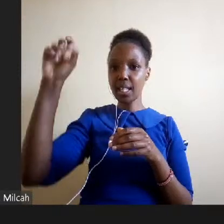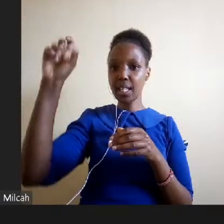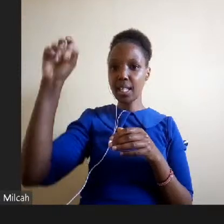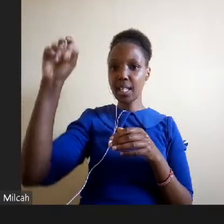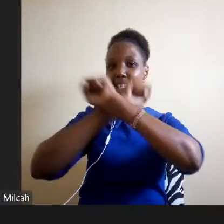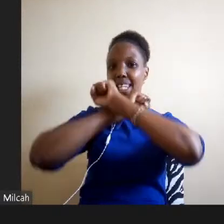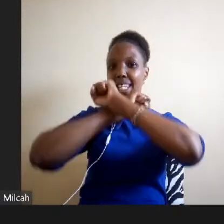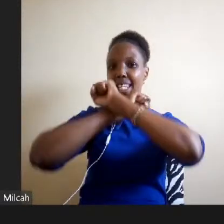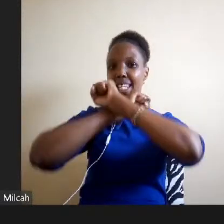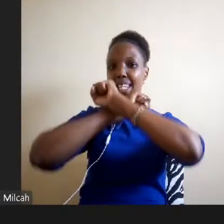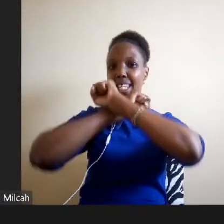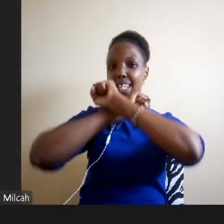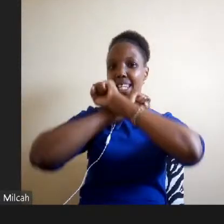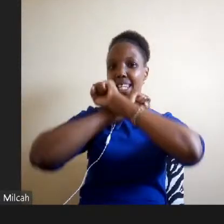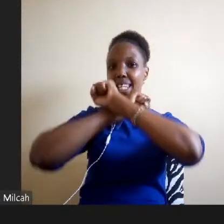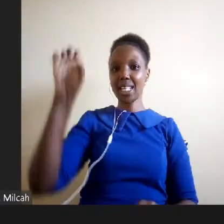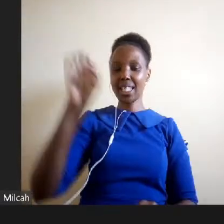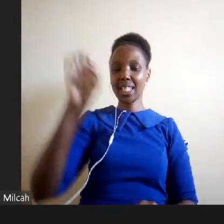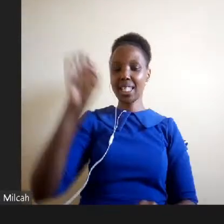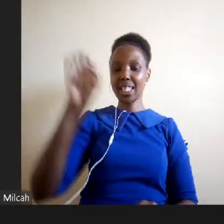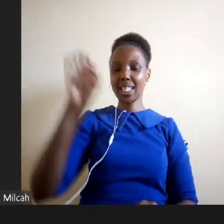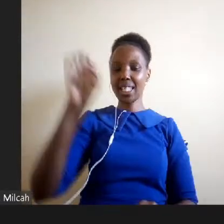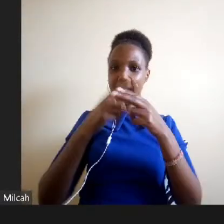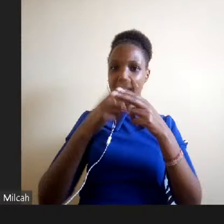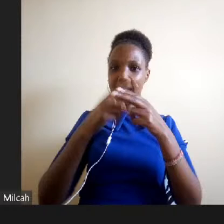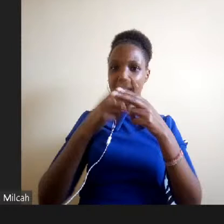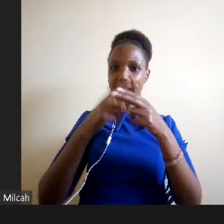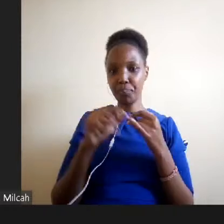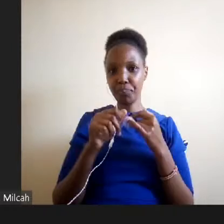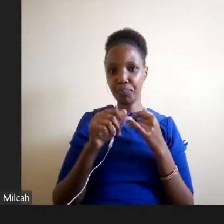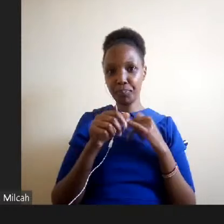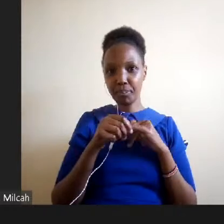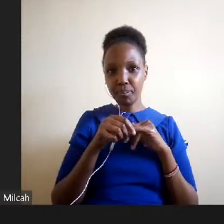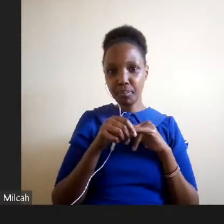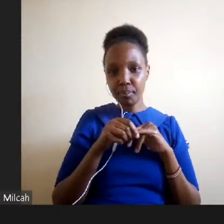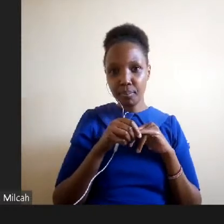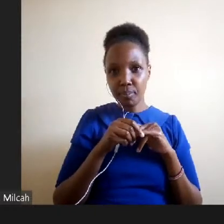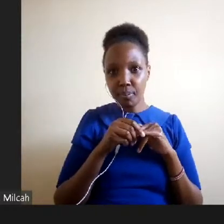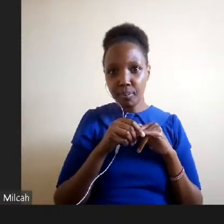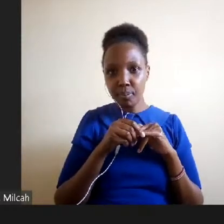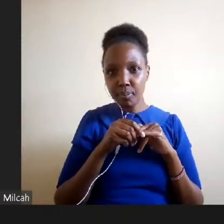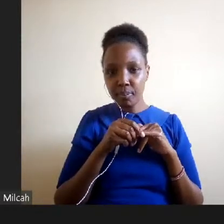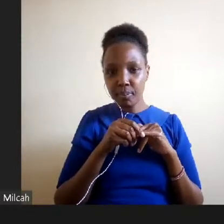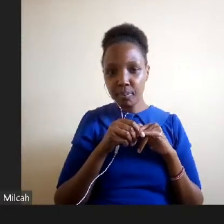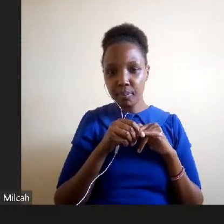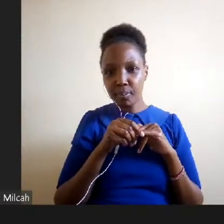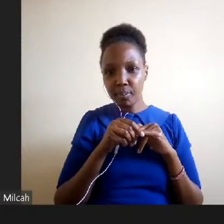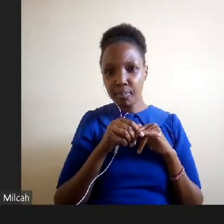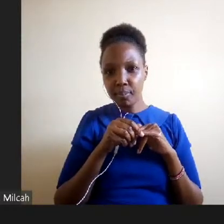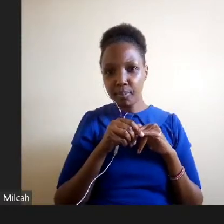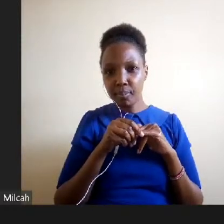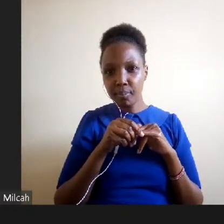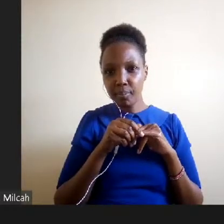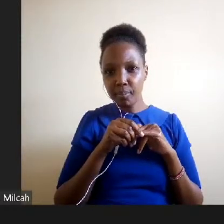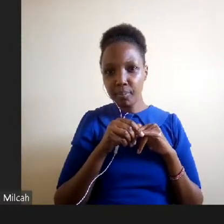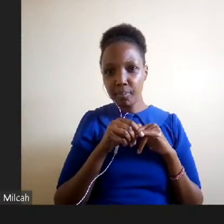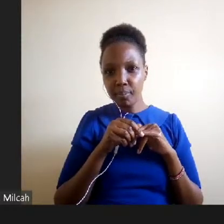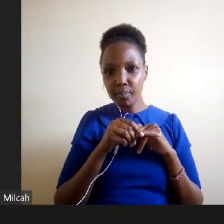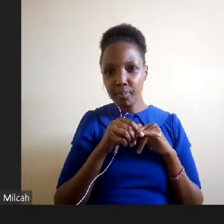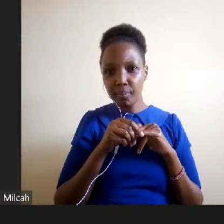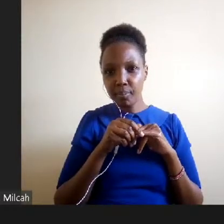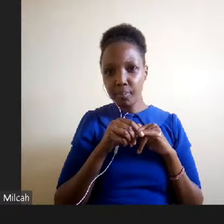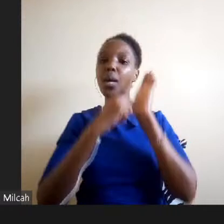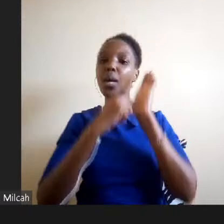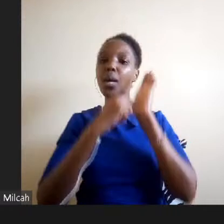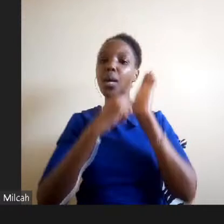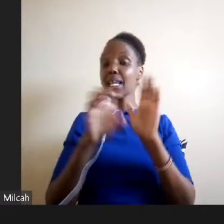will see your name. You will see if your account is public or private, and you're able now to see if it is listed or not, and you're able to start